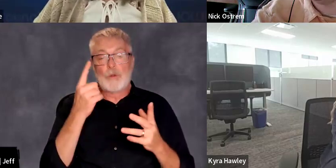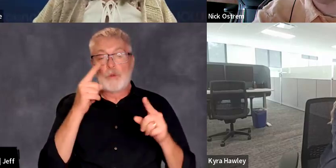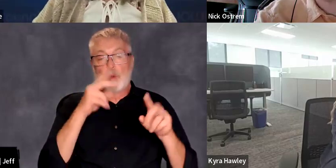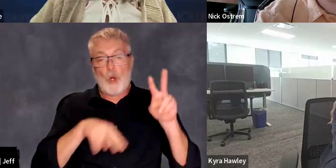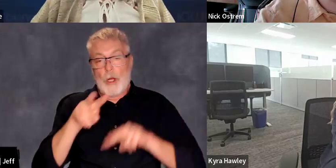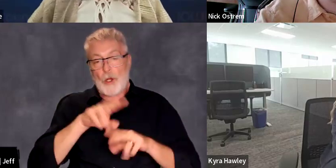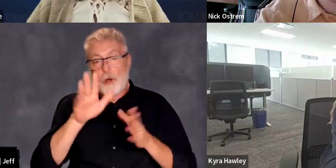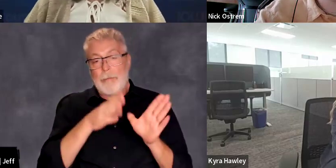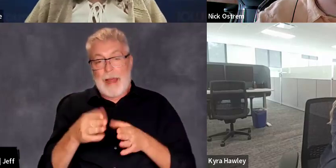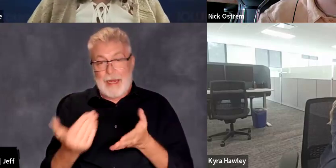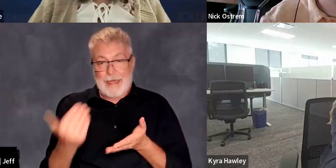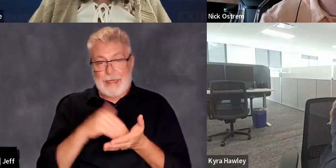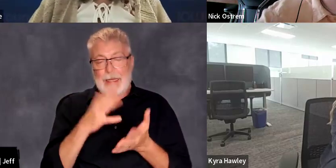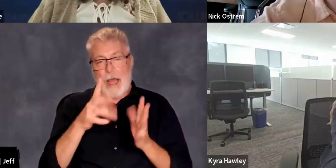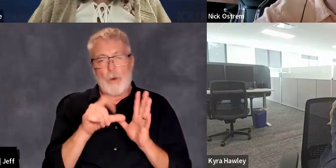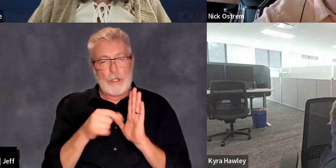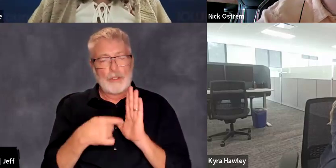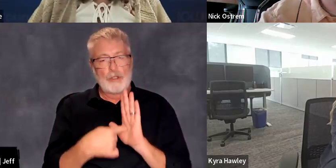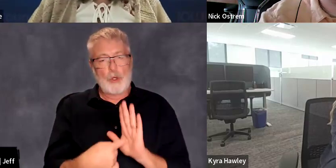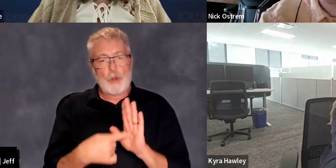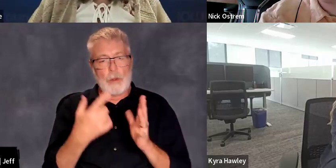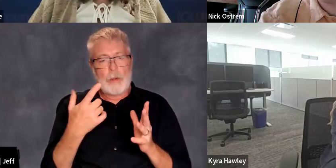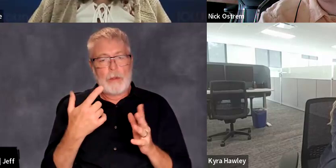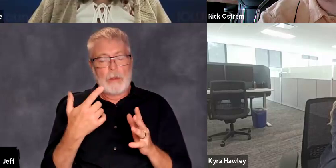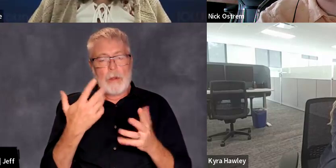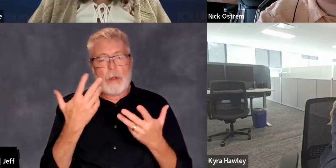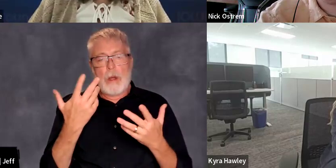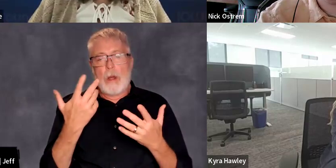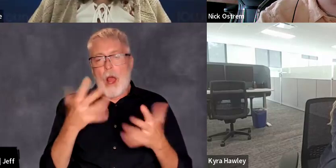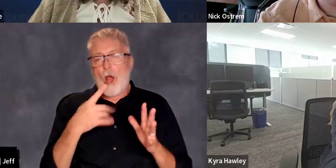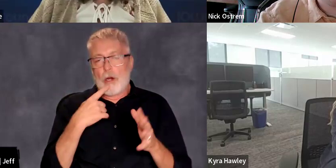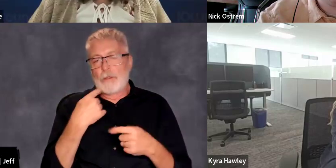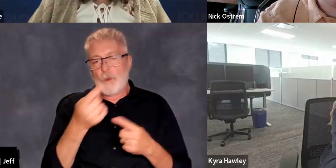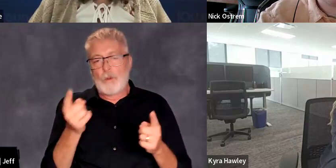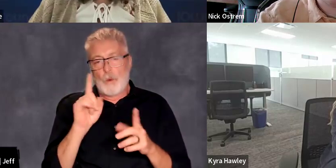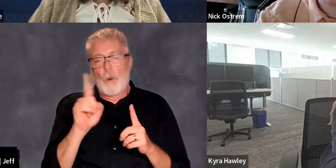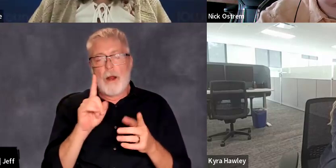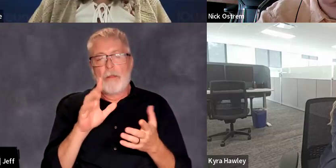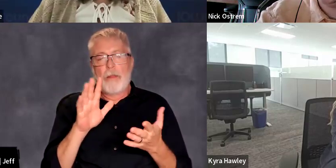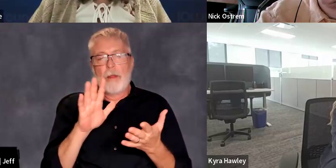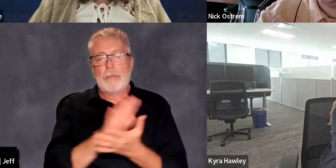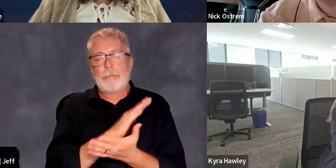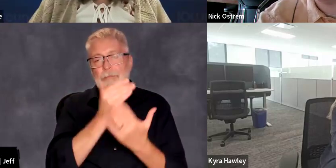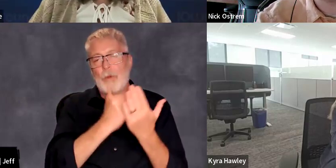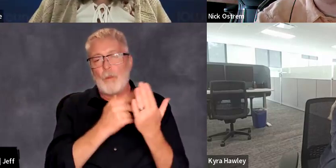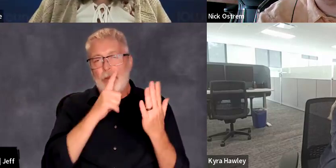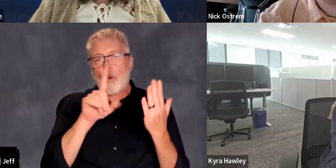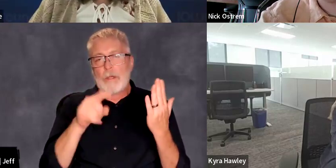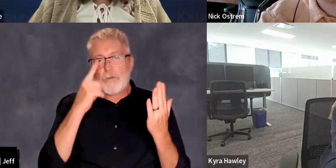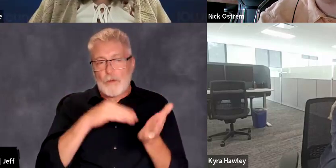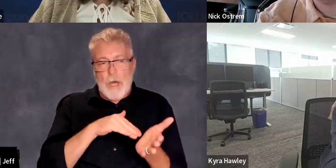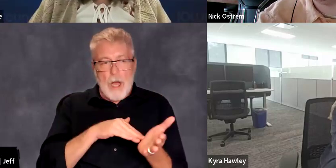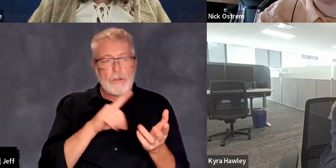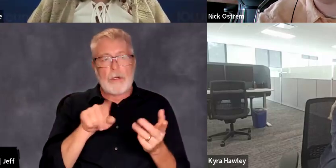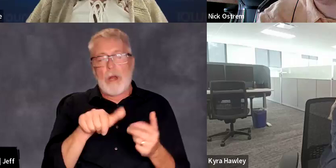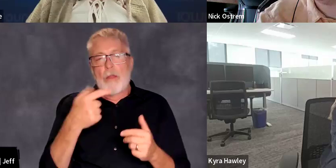again, I would like to also show you, as I mentioned before, where we can get that worksheet with the questions, as well as a whole bunch